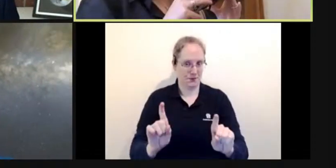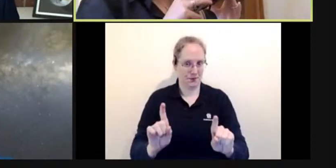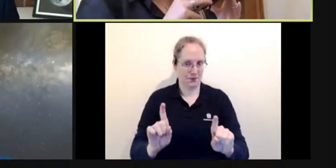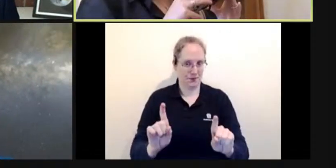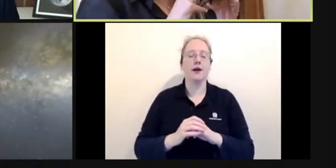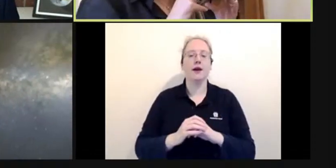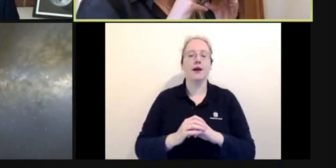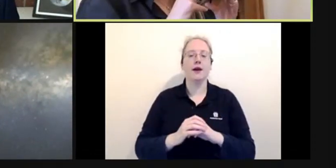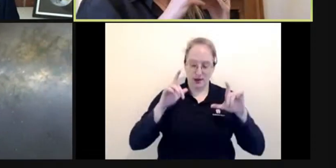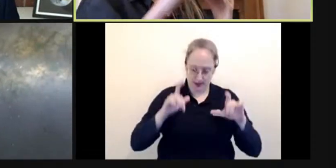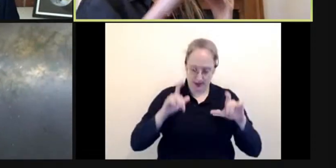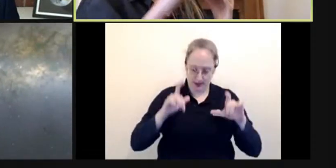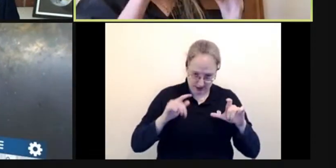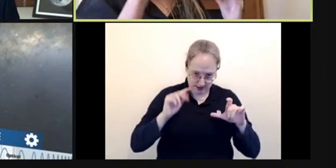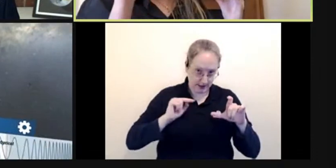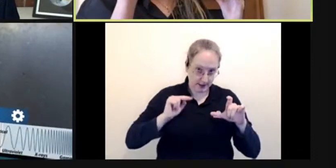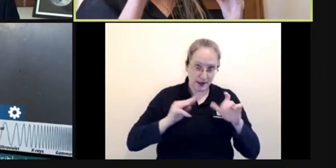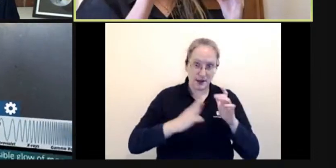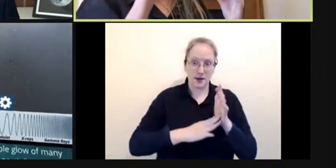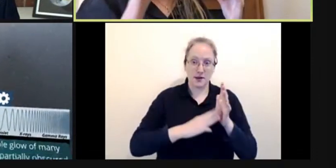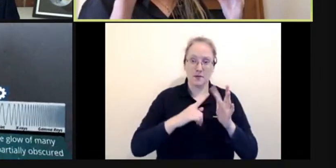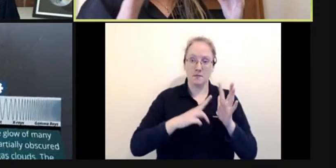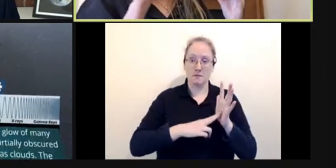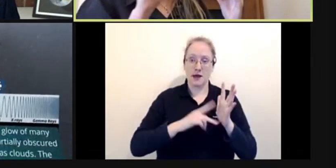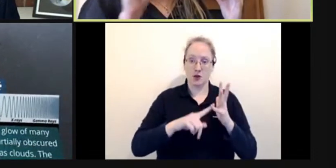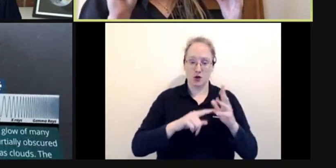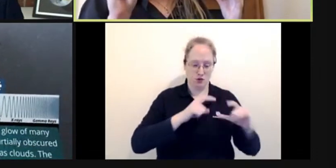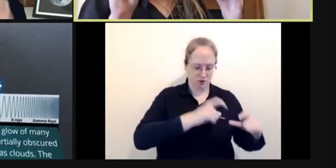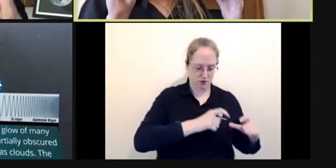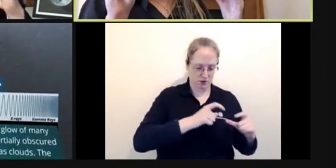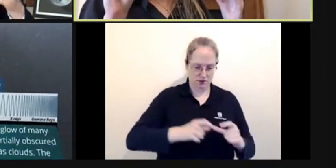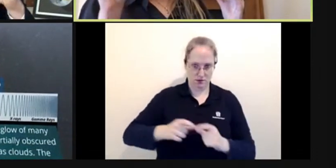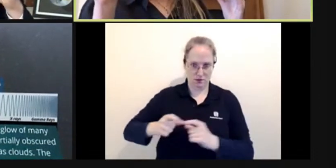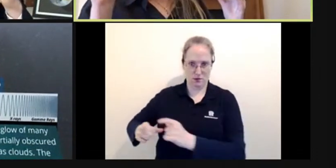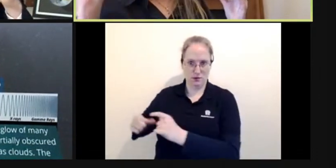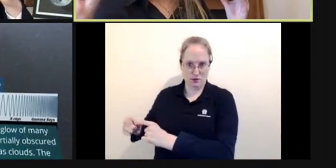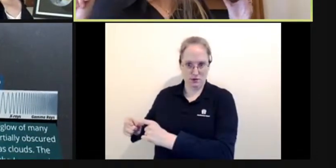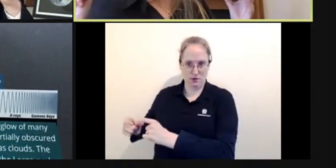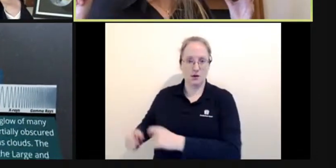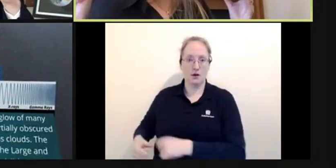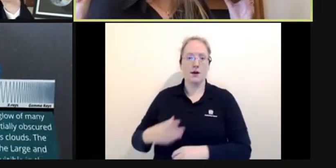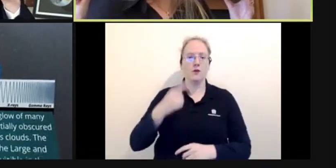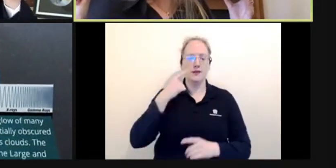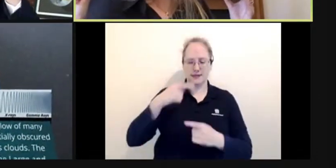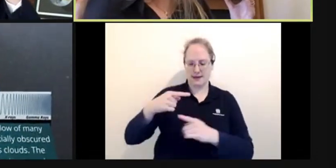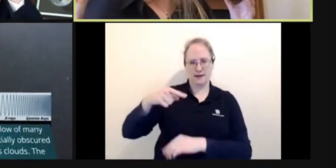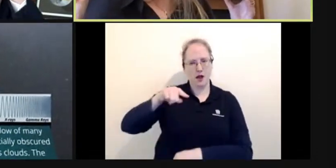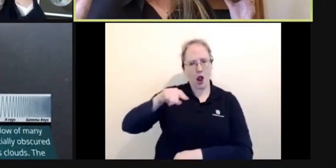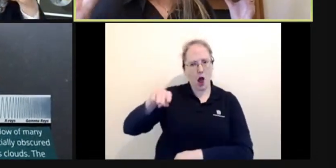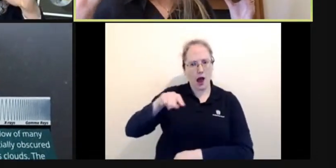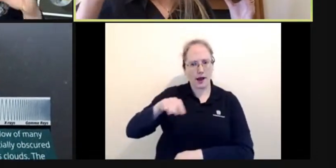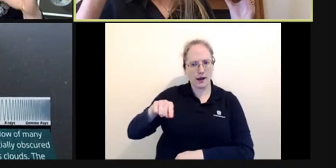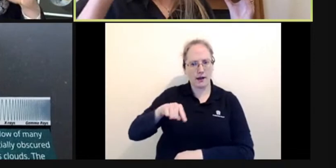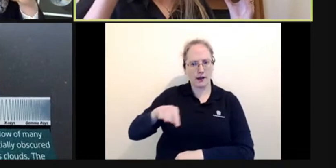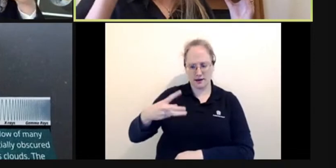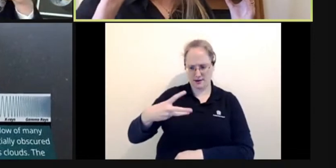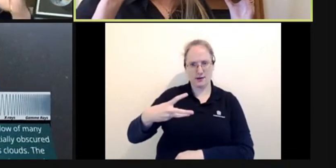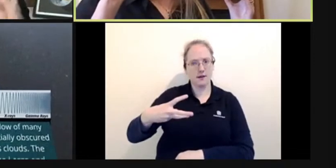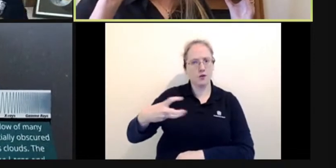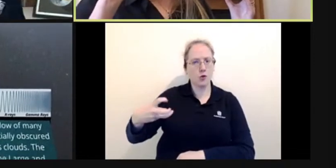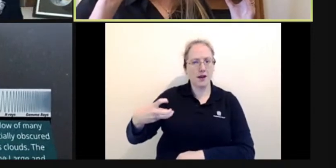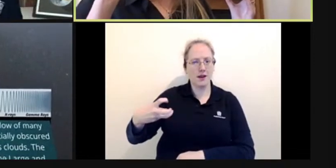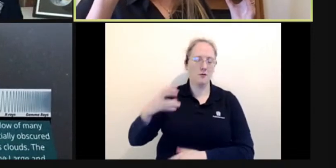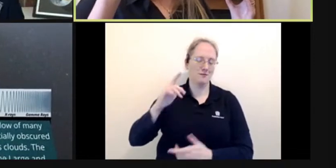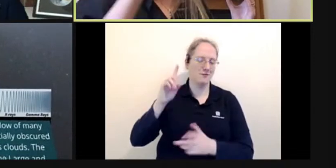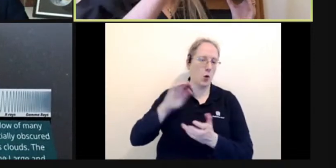your menu, you'll see the 3 horizontal lines, or the hamburger, as it's called. If you press on